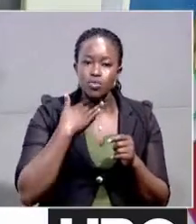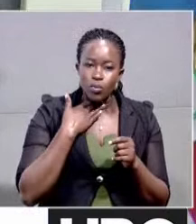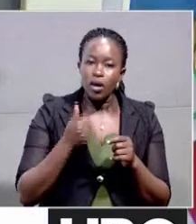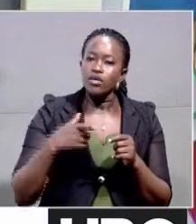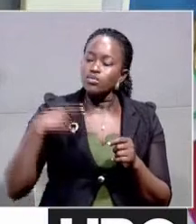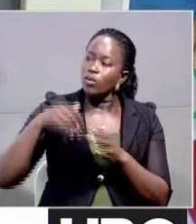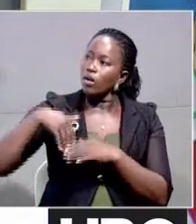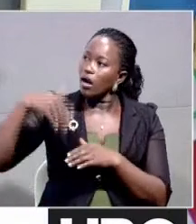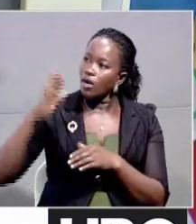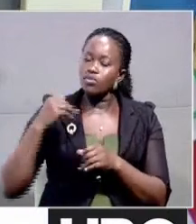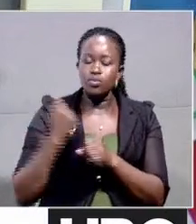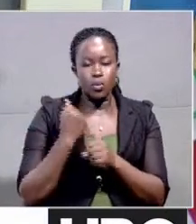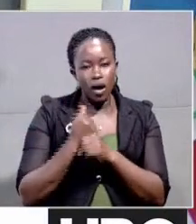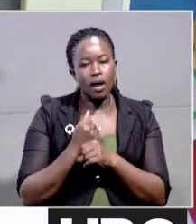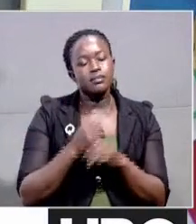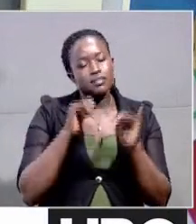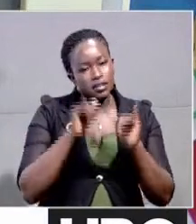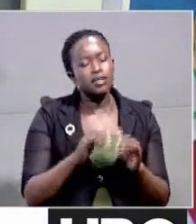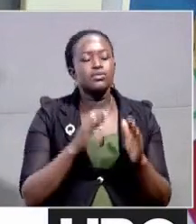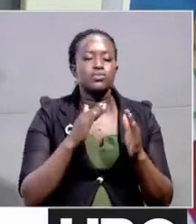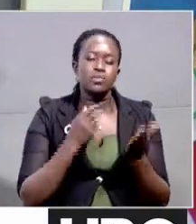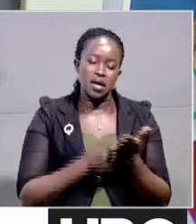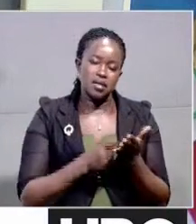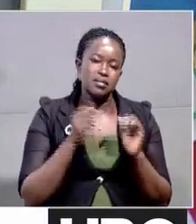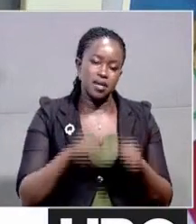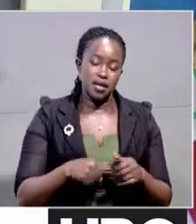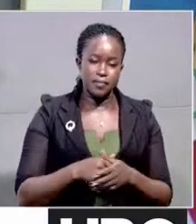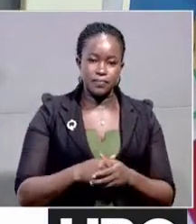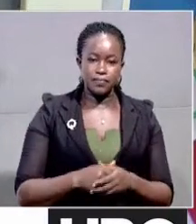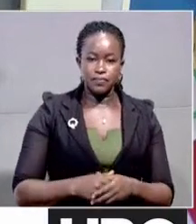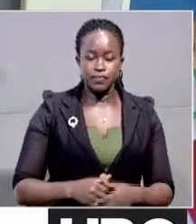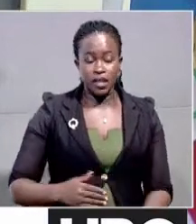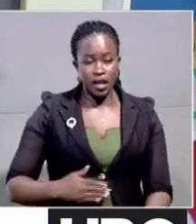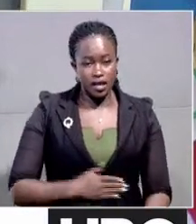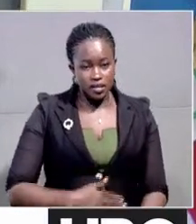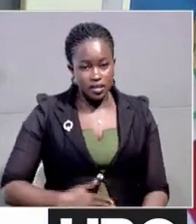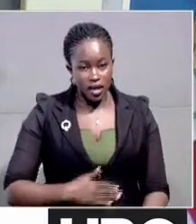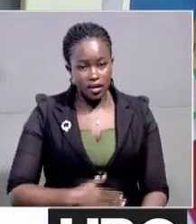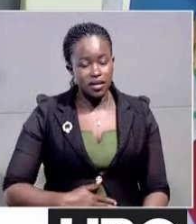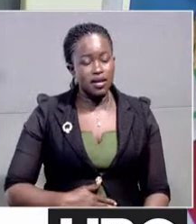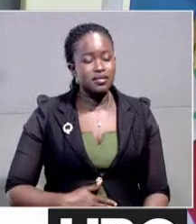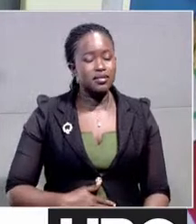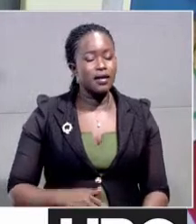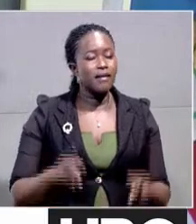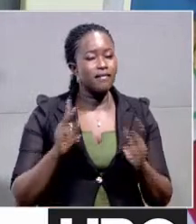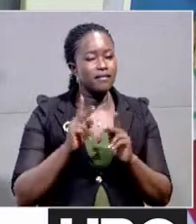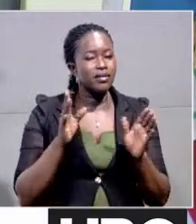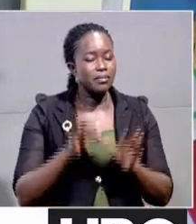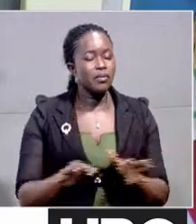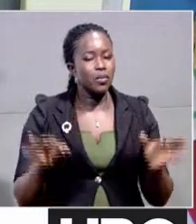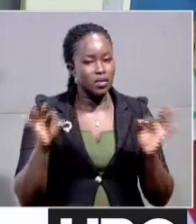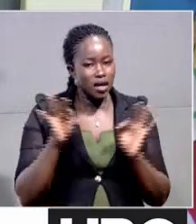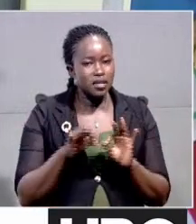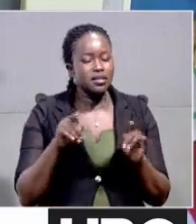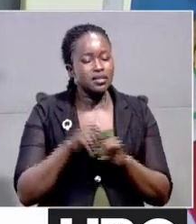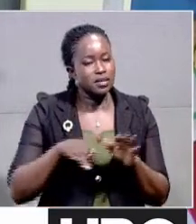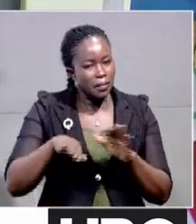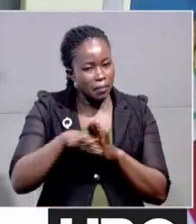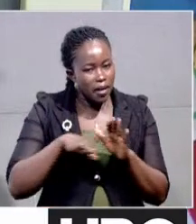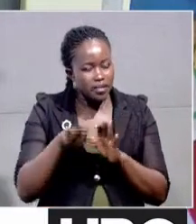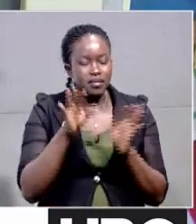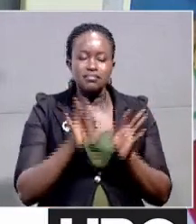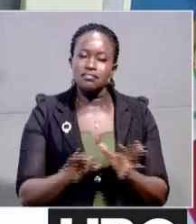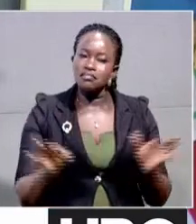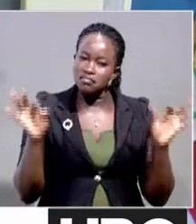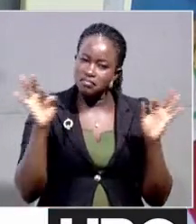country. That science is basic to the development of